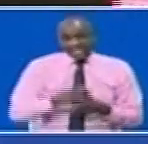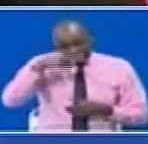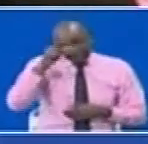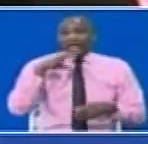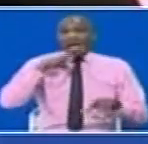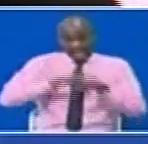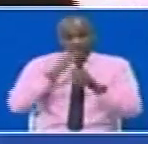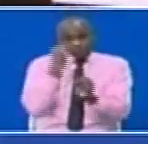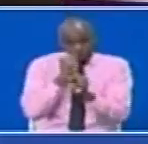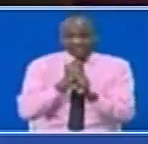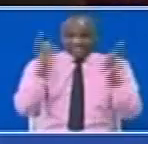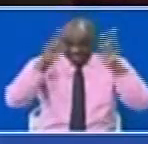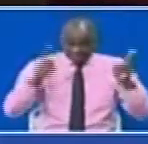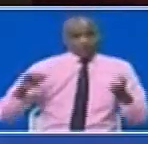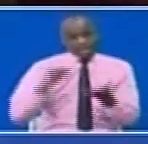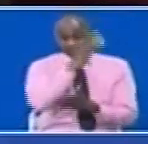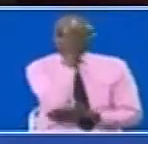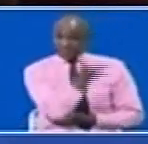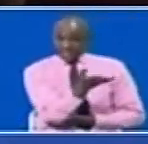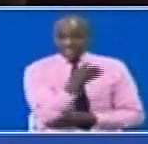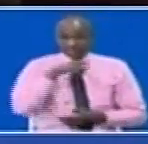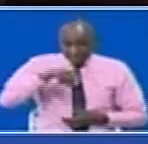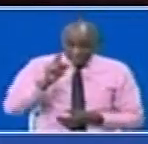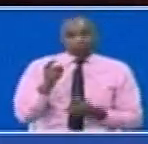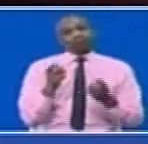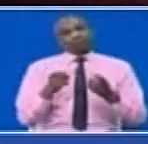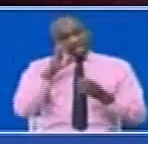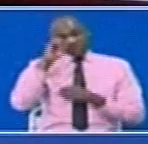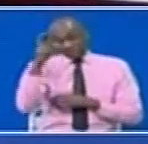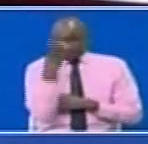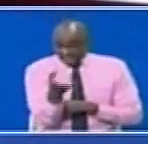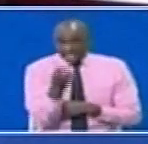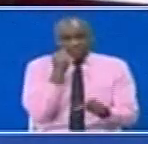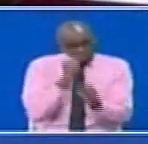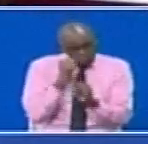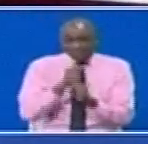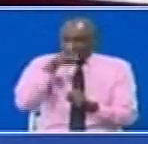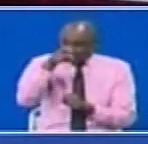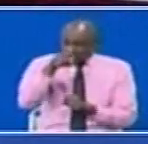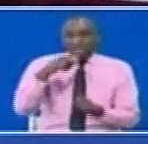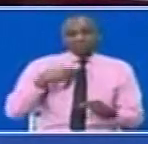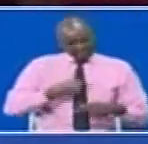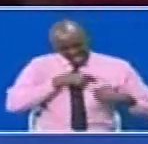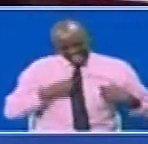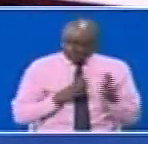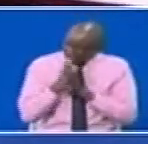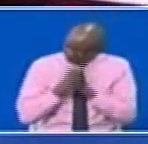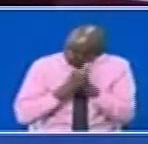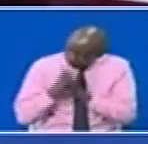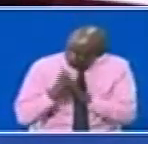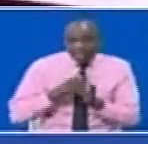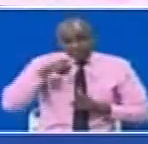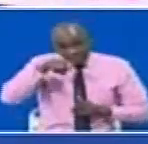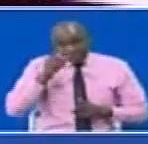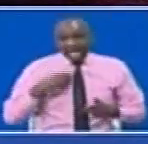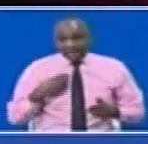job at Dubai International Airport as a service executive. It was a job that really wasn't in his heart, and before long he quit and